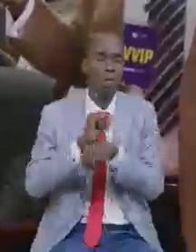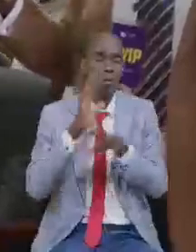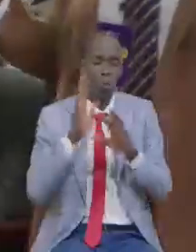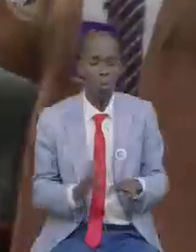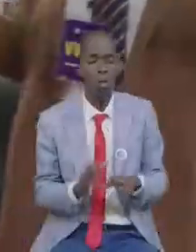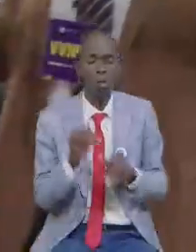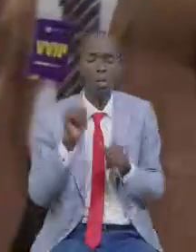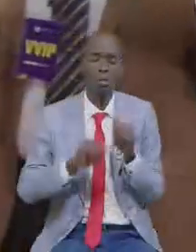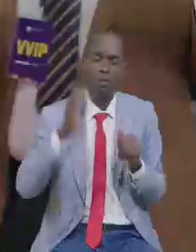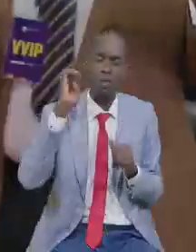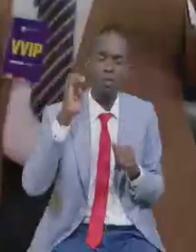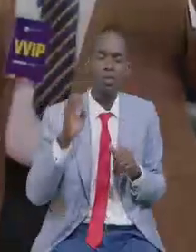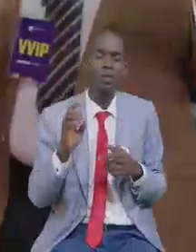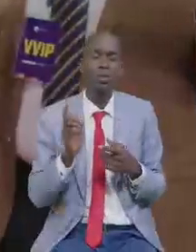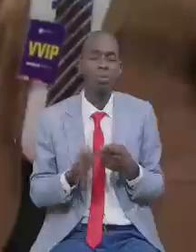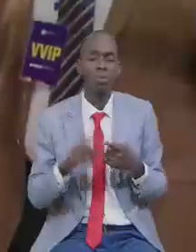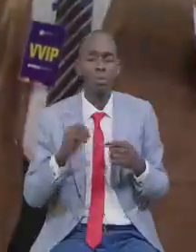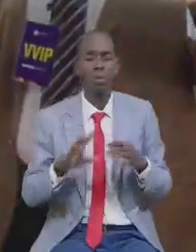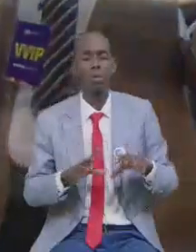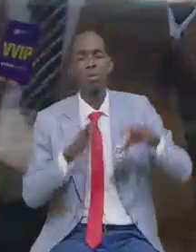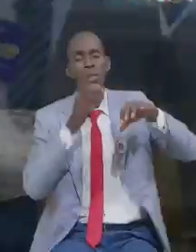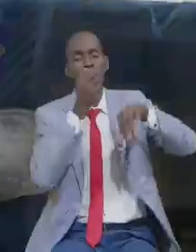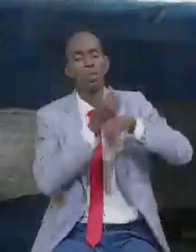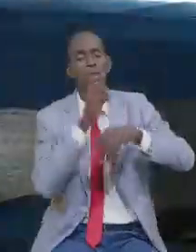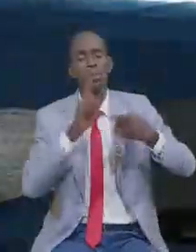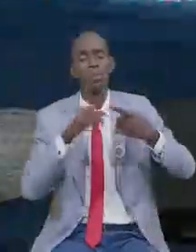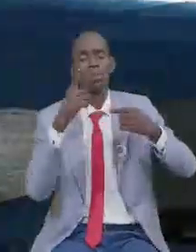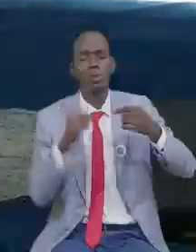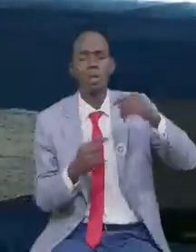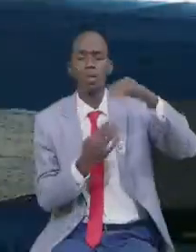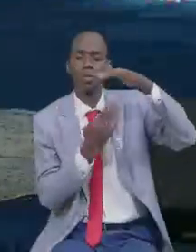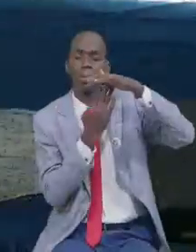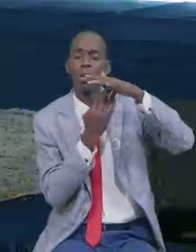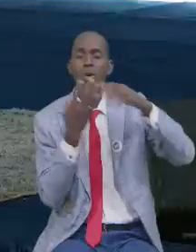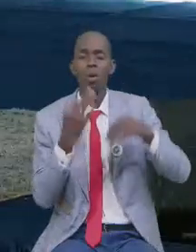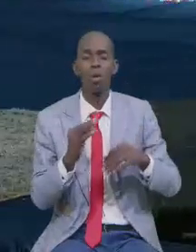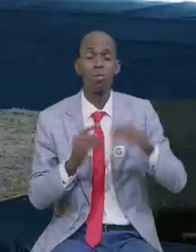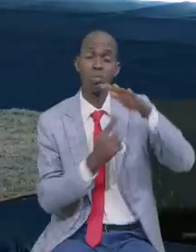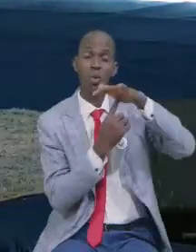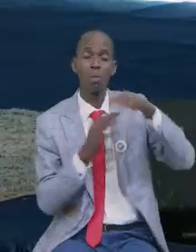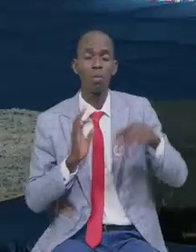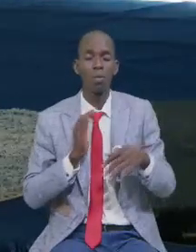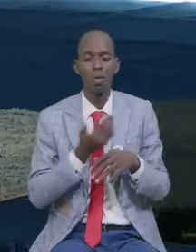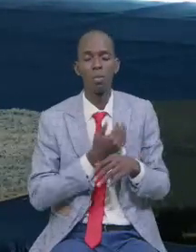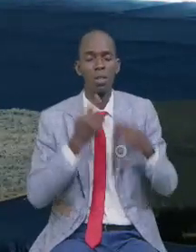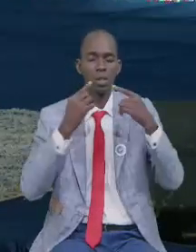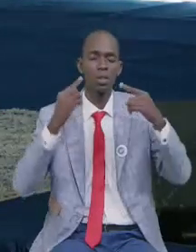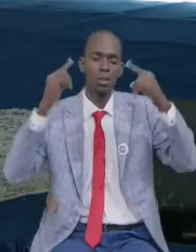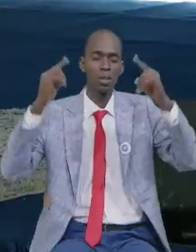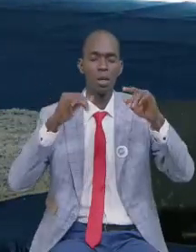the mountain and to the peak of performance and achievement and possibility